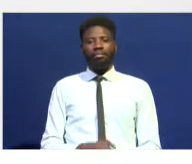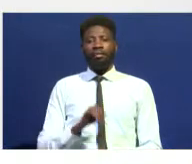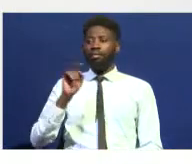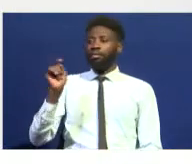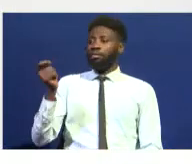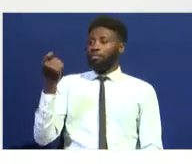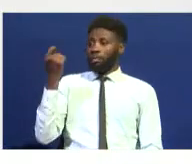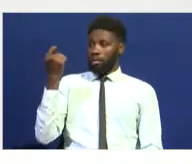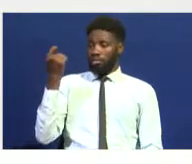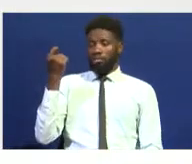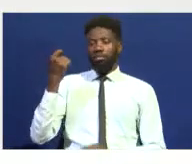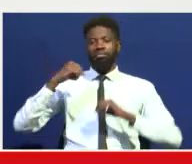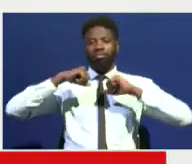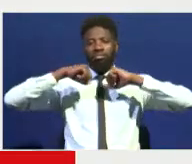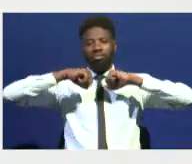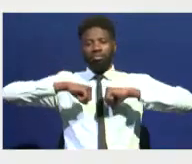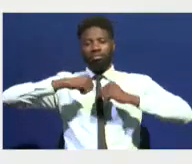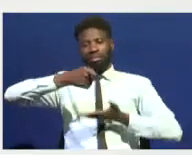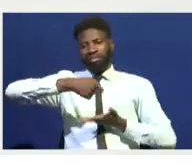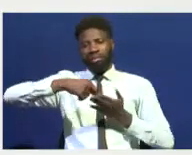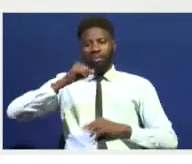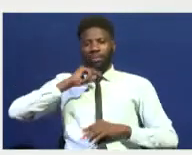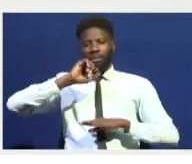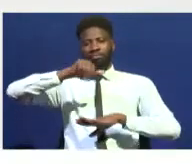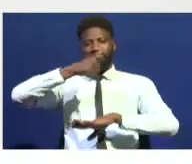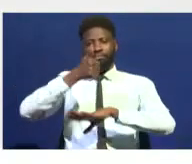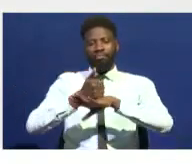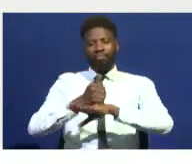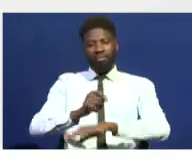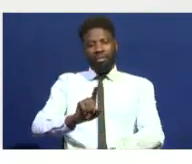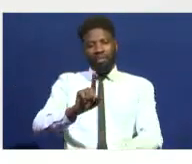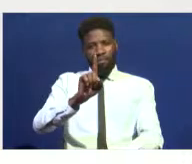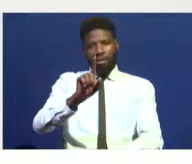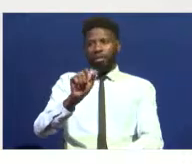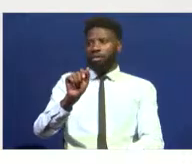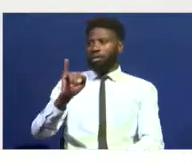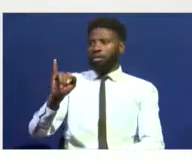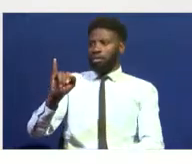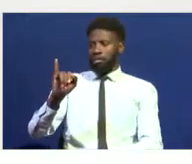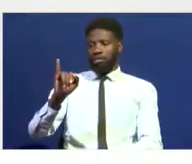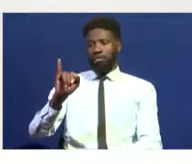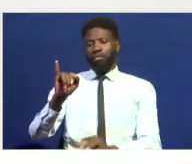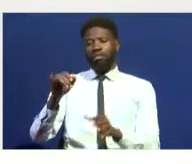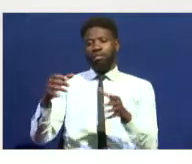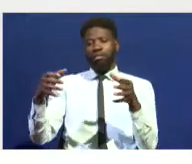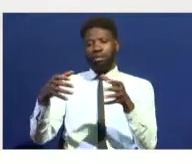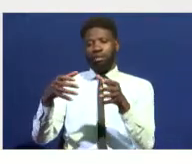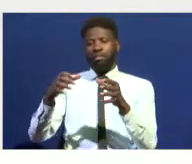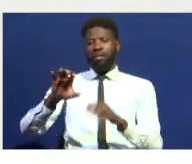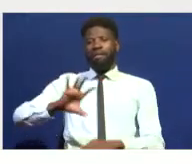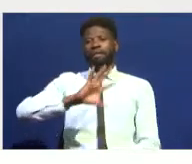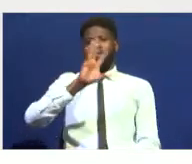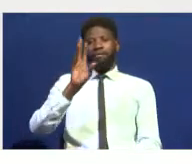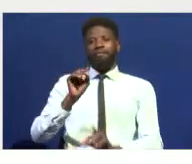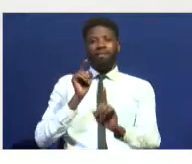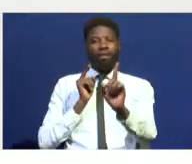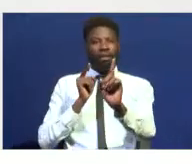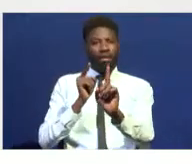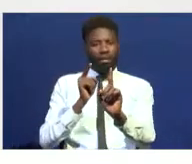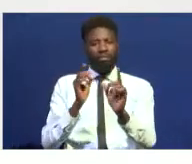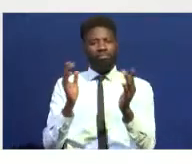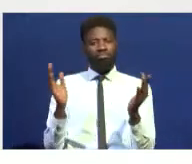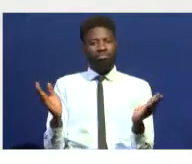Kenya has signed an agreement to set up the first artificial intelligence factory in Africa to facilitate AI